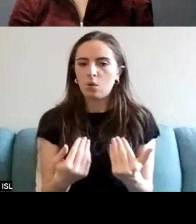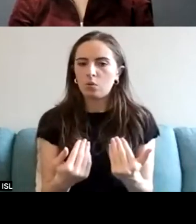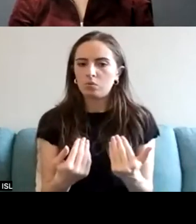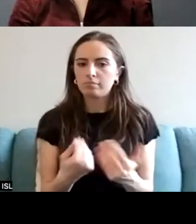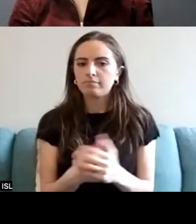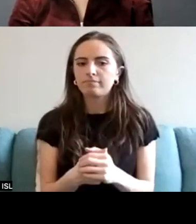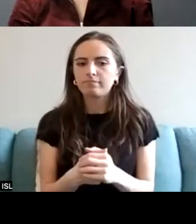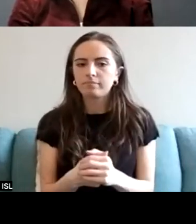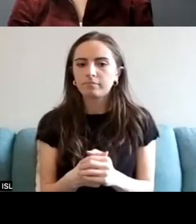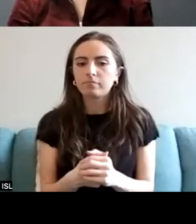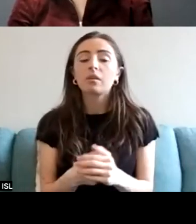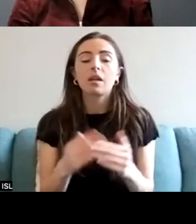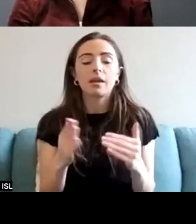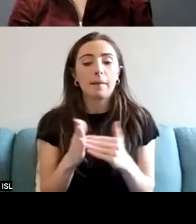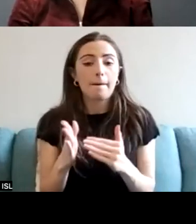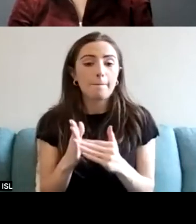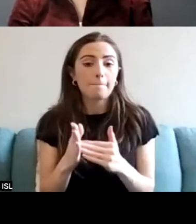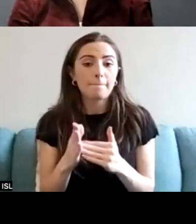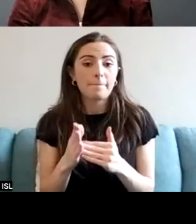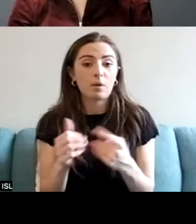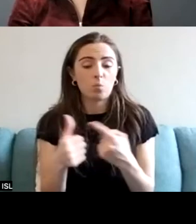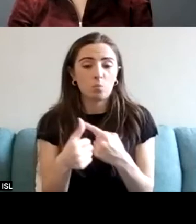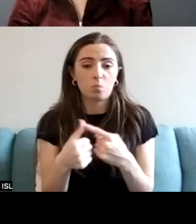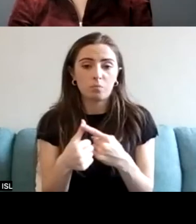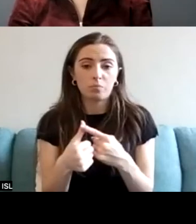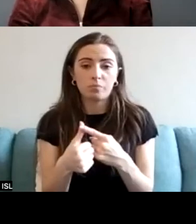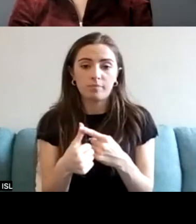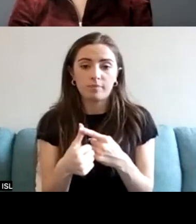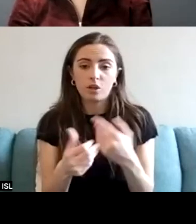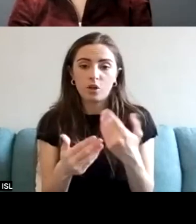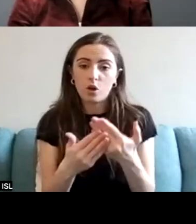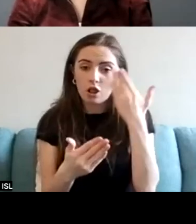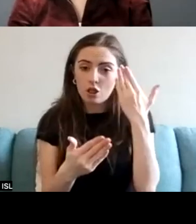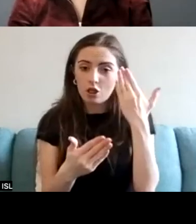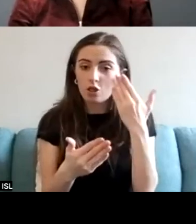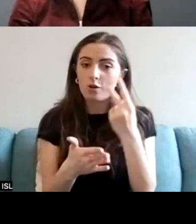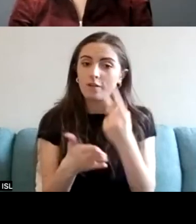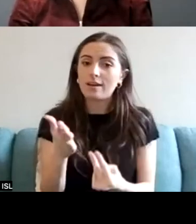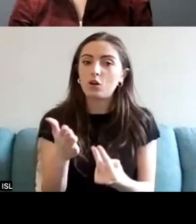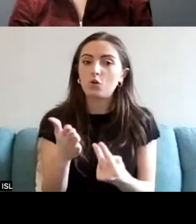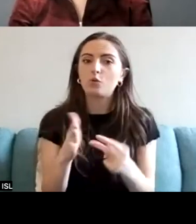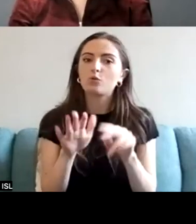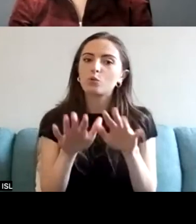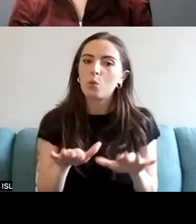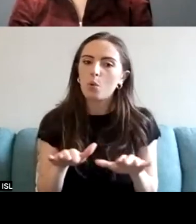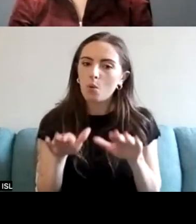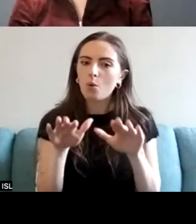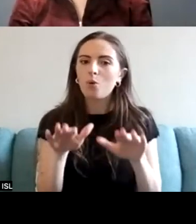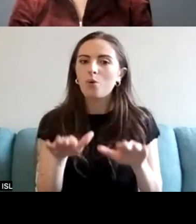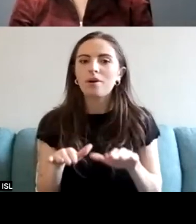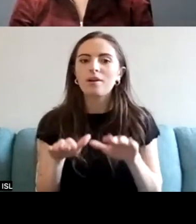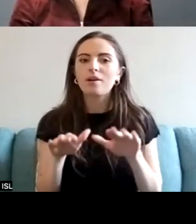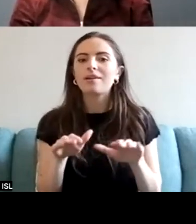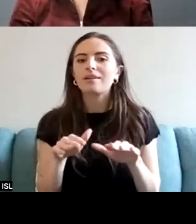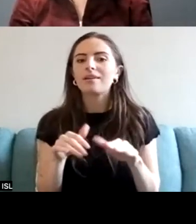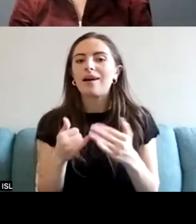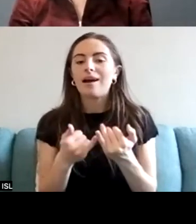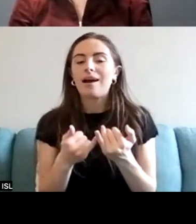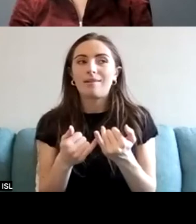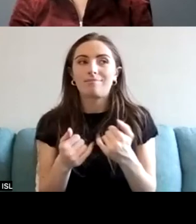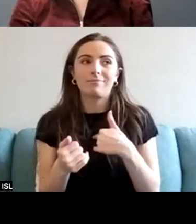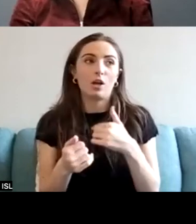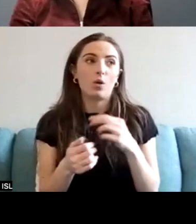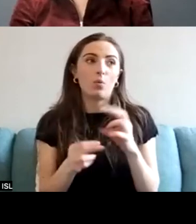Yeah, I think the main thing is learning the value of slowing down. So like I work in the PR and